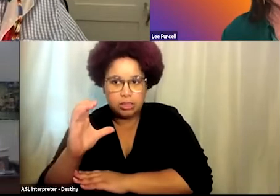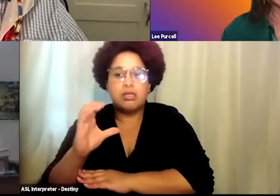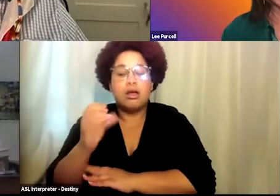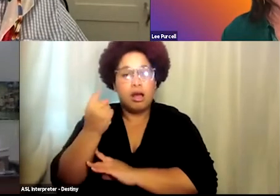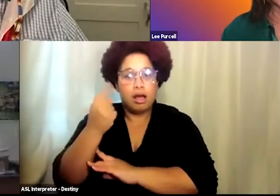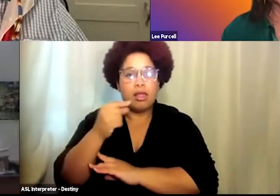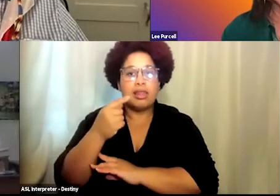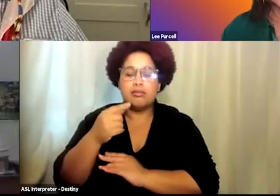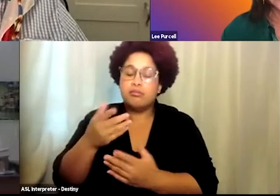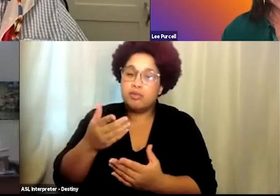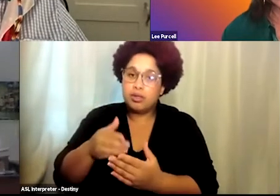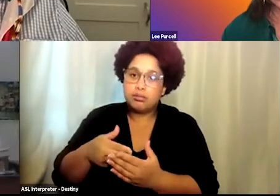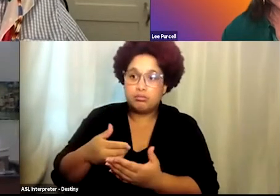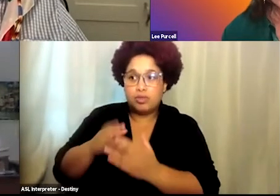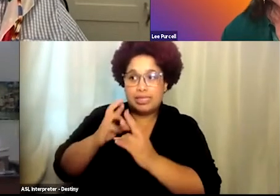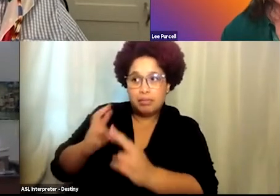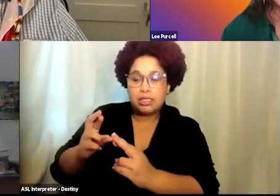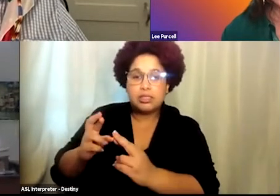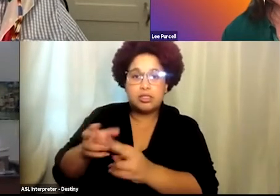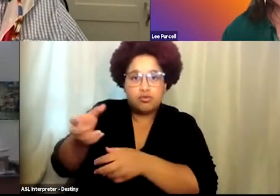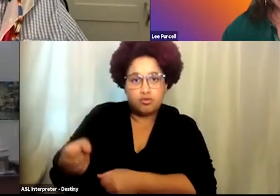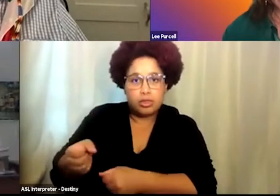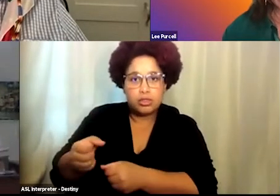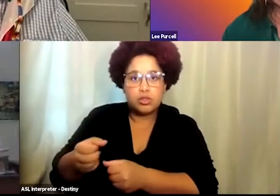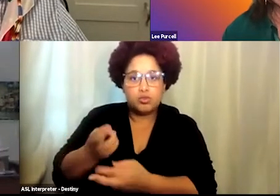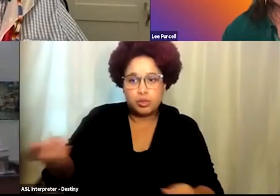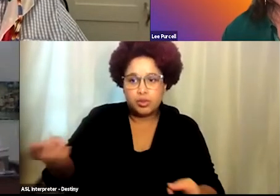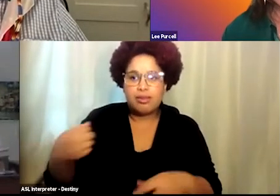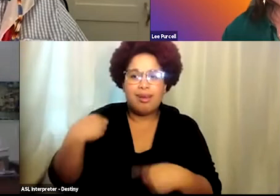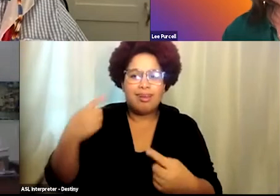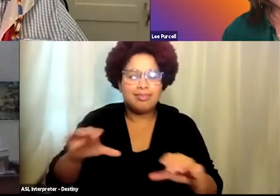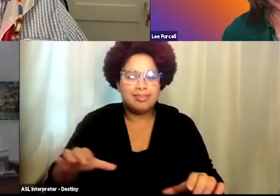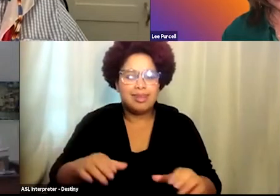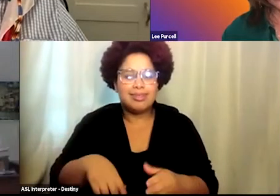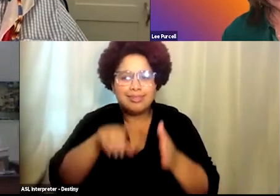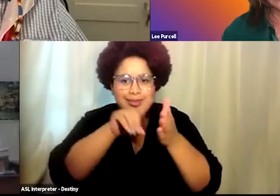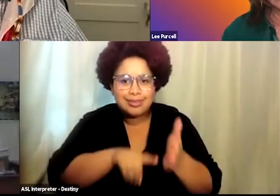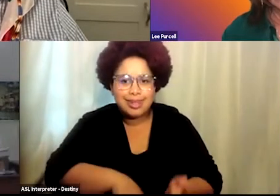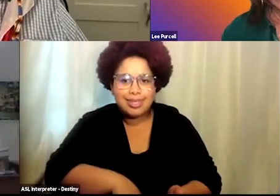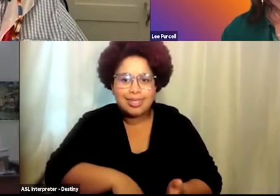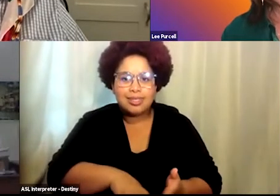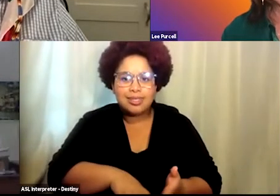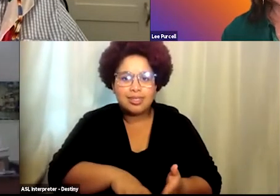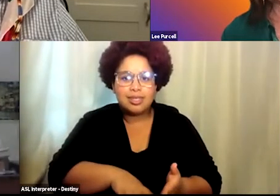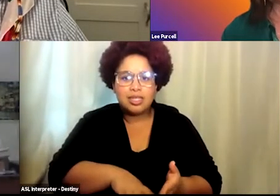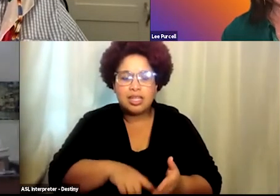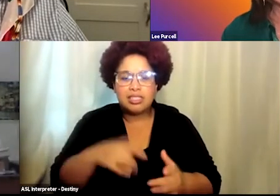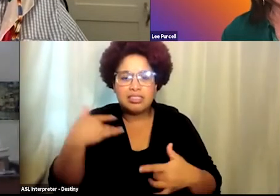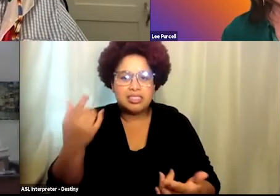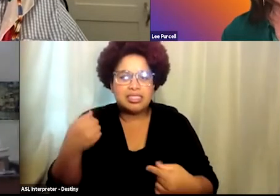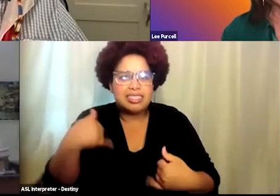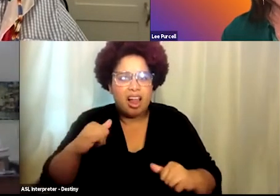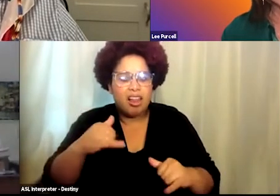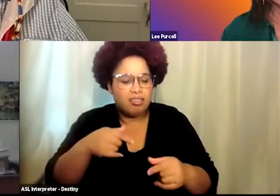recent studies appropriately titled Still Rare, Still Ridiculed, on the dire